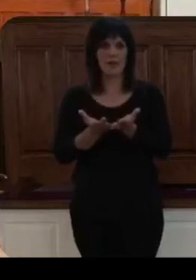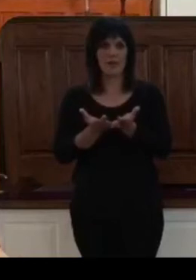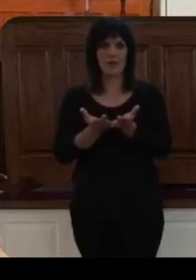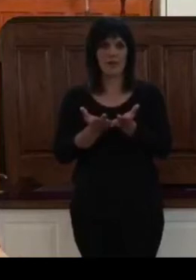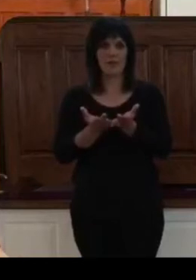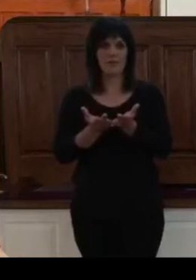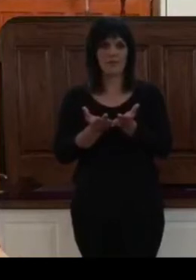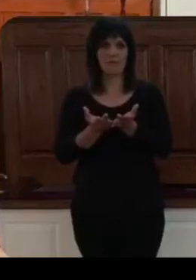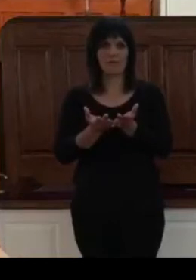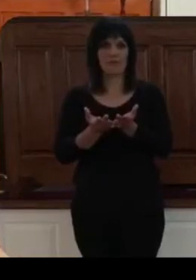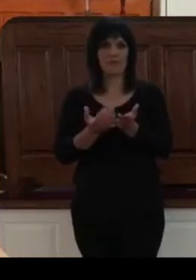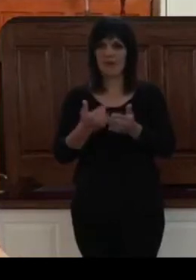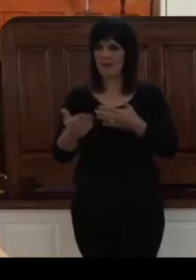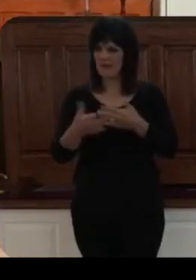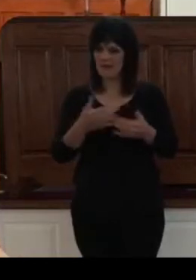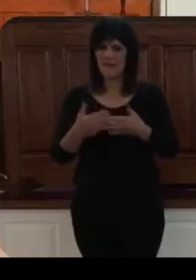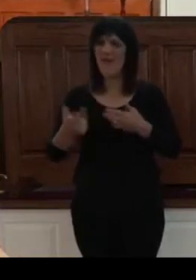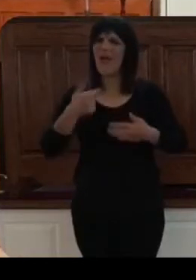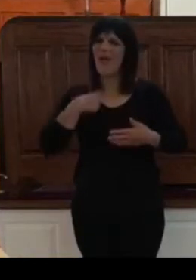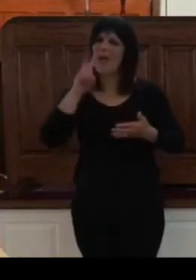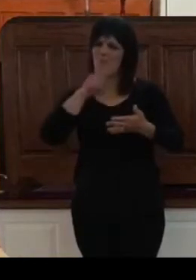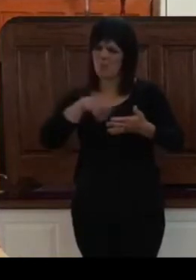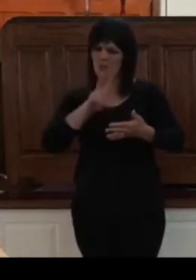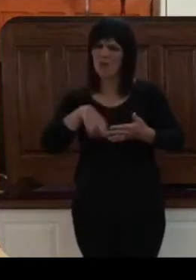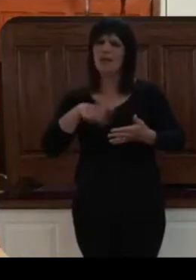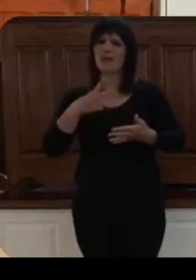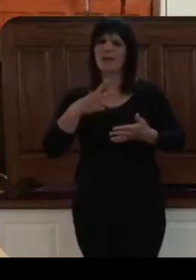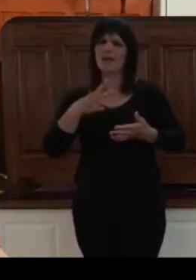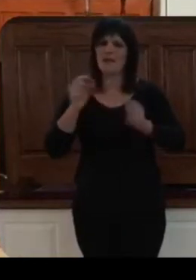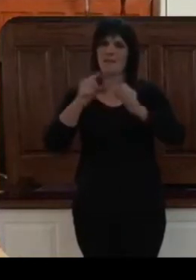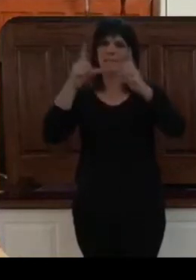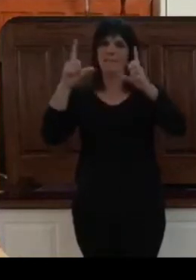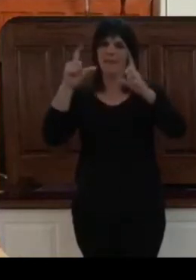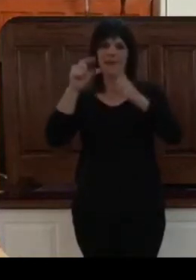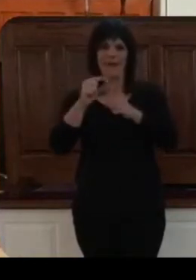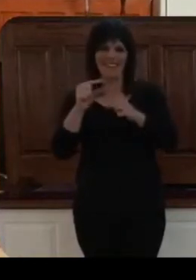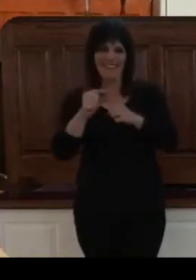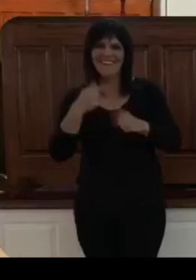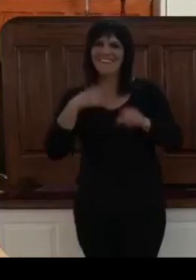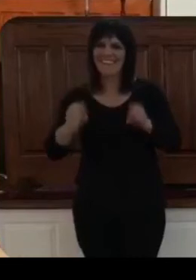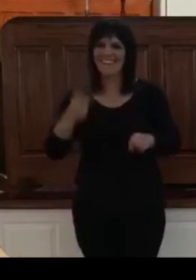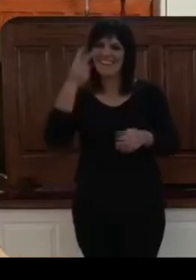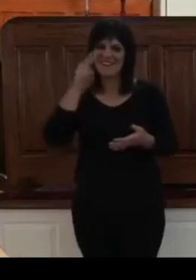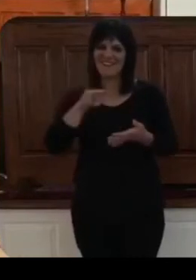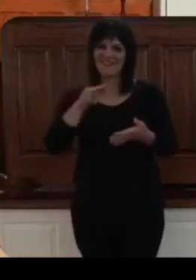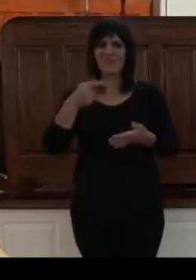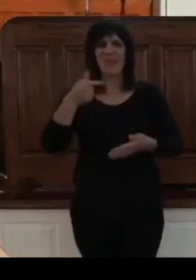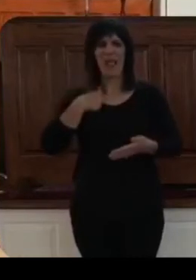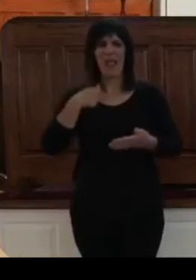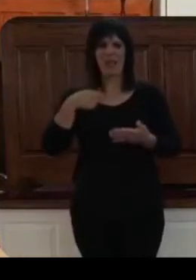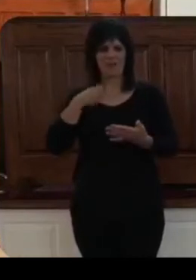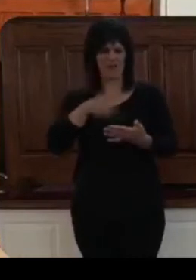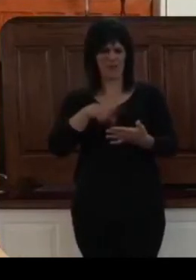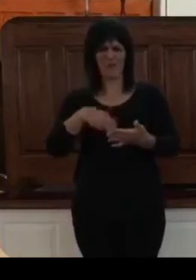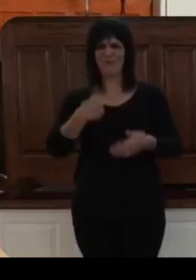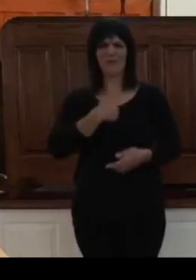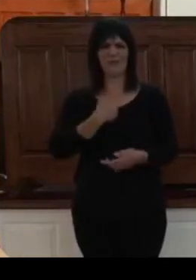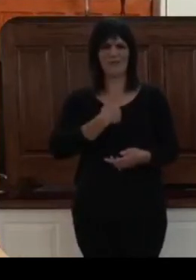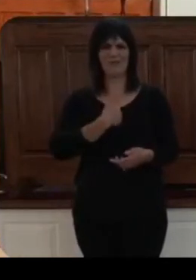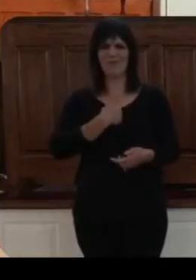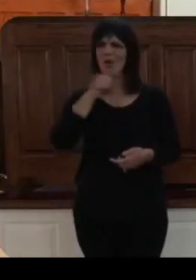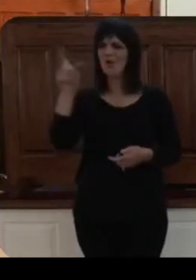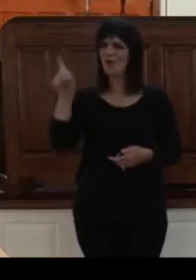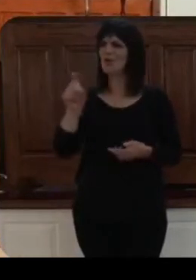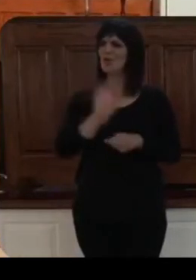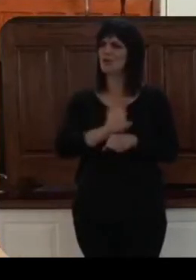James. I can read whatever I want in large print so I can actually read it. I mean, I could scroll through the text all by myself. I don't need church for that.